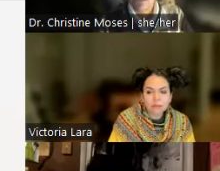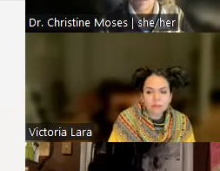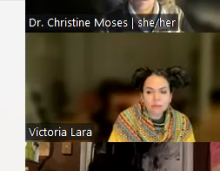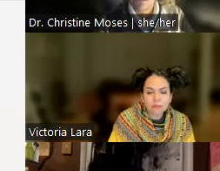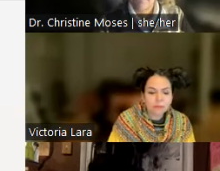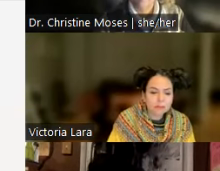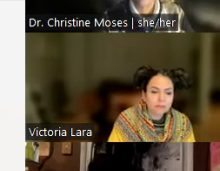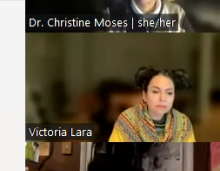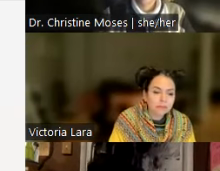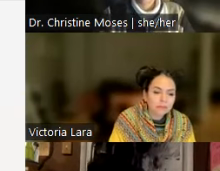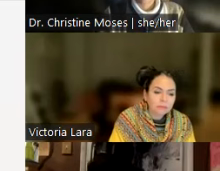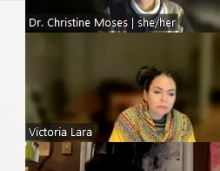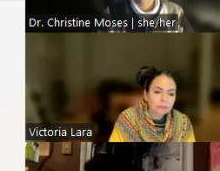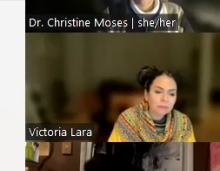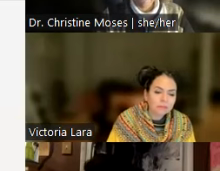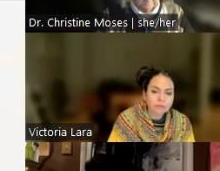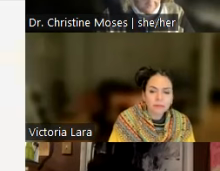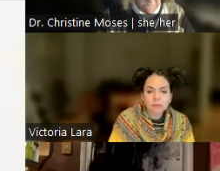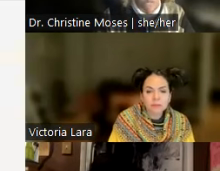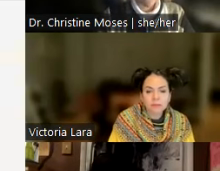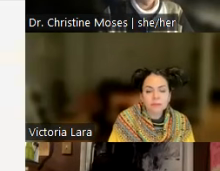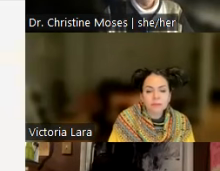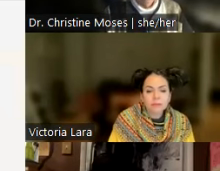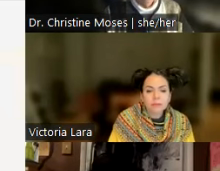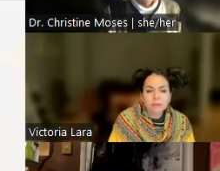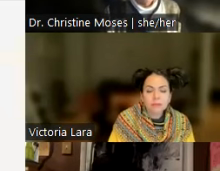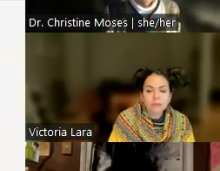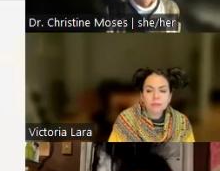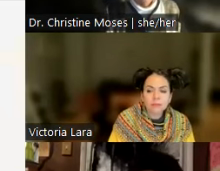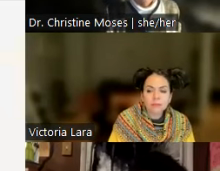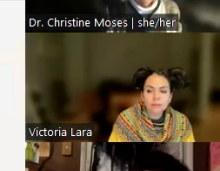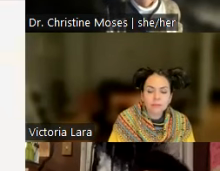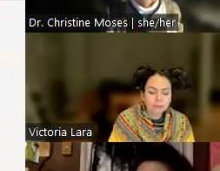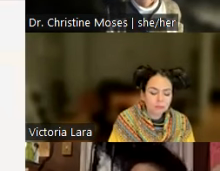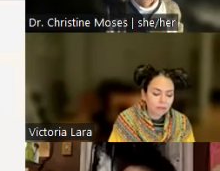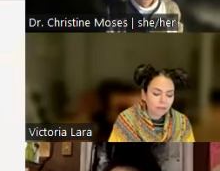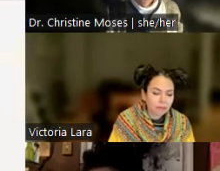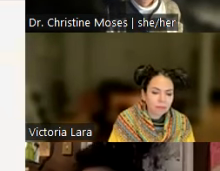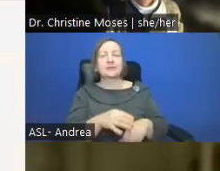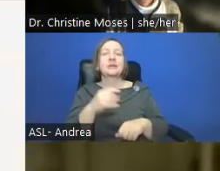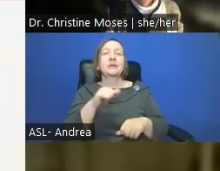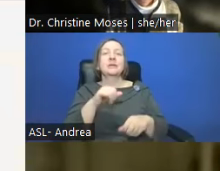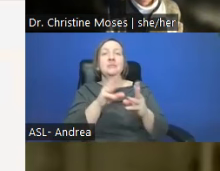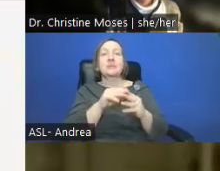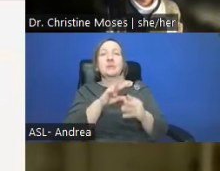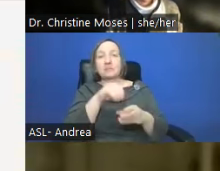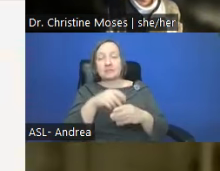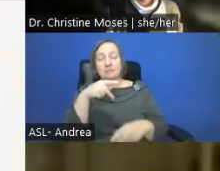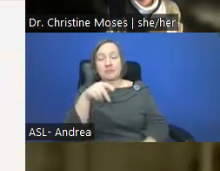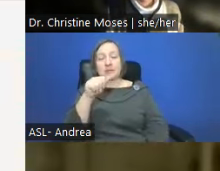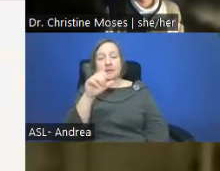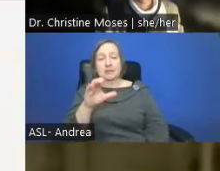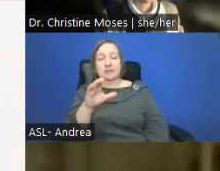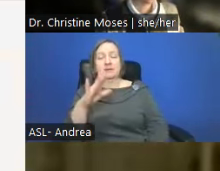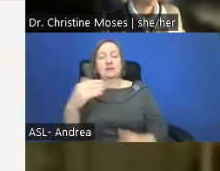Thank you. We'll be discussing the timeline now, as we do most meetings. This meeting is a part of the Police Accountability Commission's